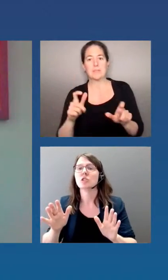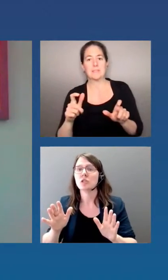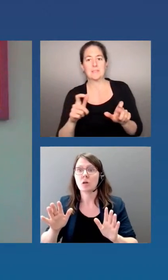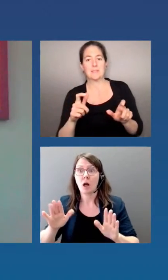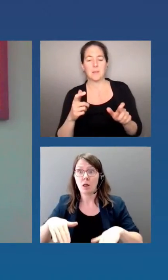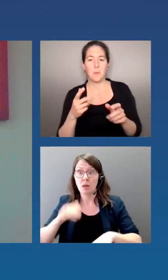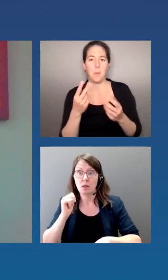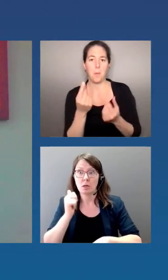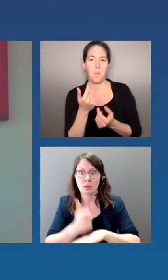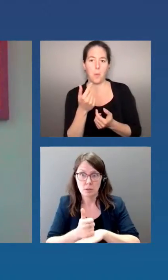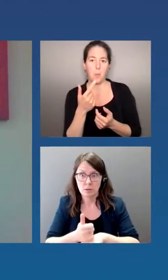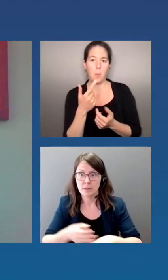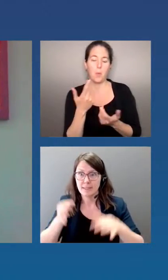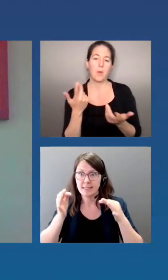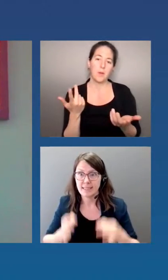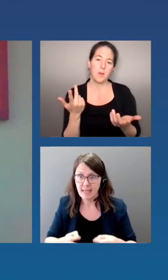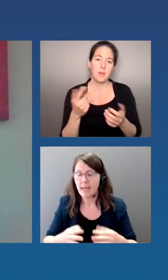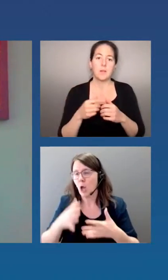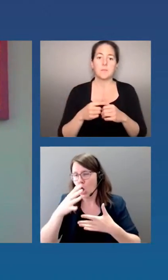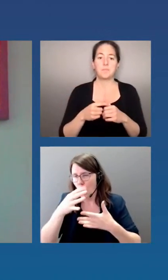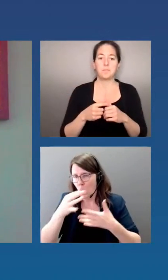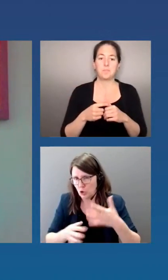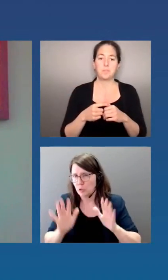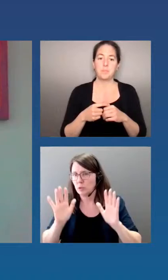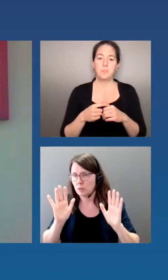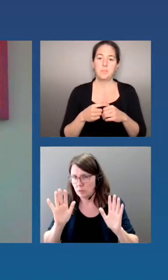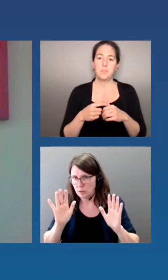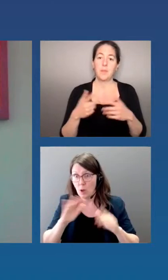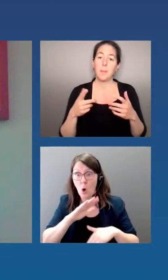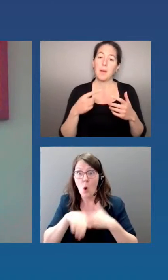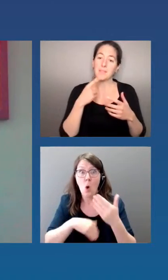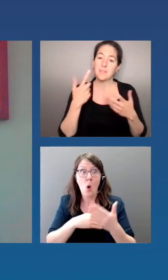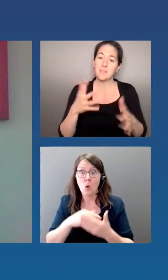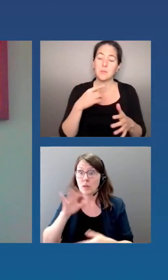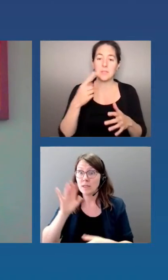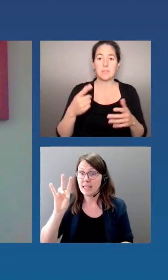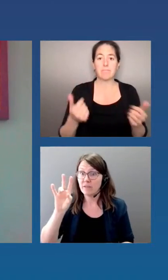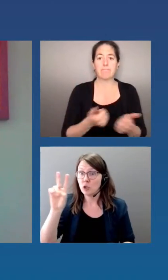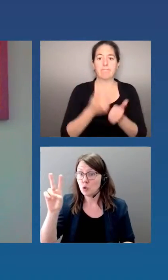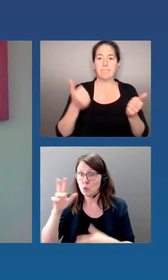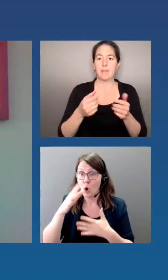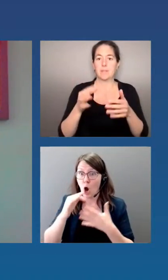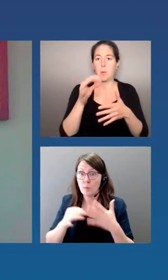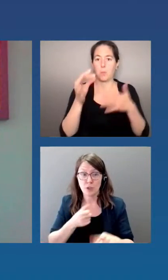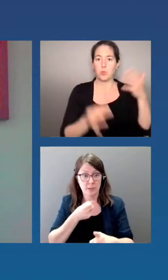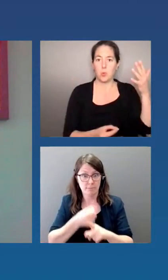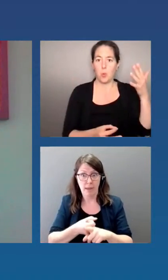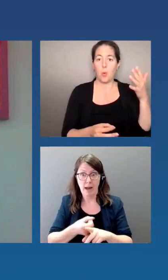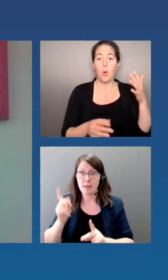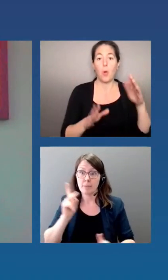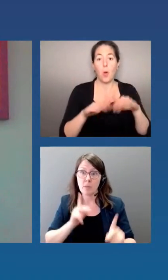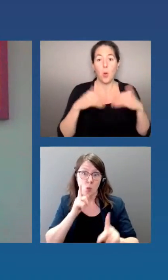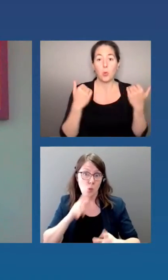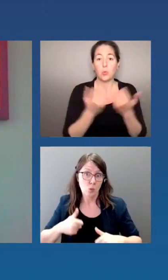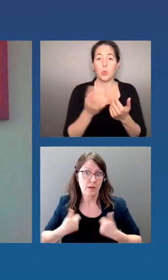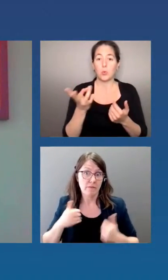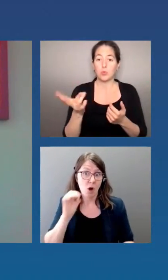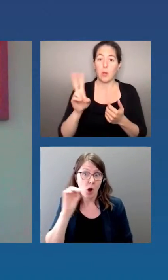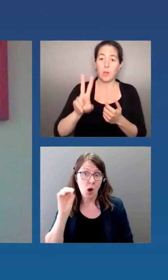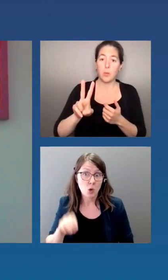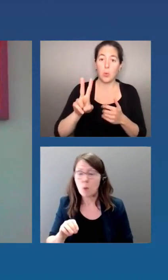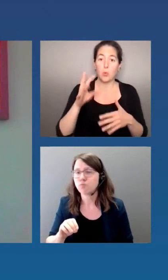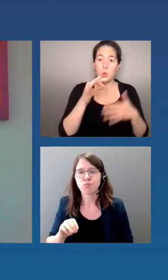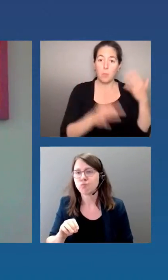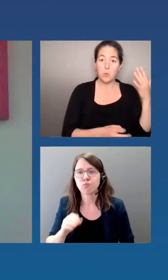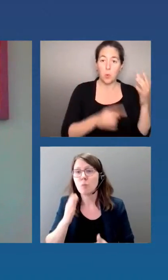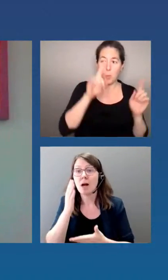here, but they don't all, not every option, not all 72 pertain to the consumer, to the resident. Some of them are just